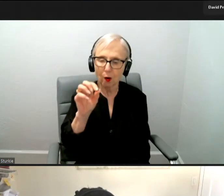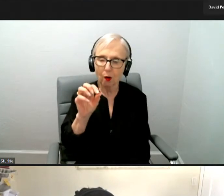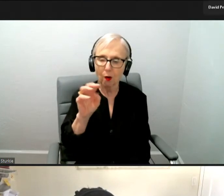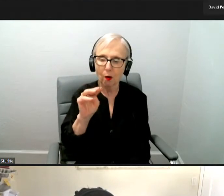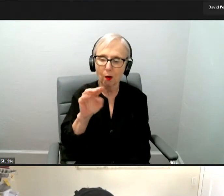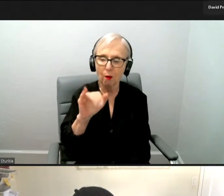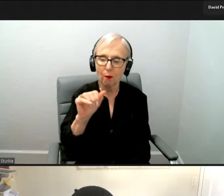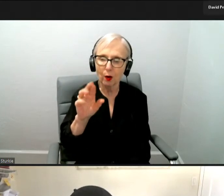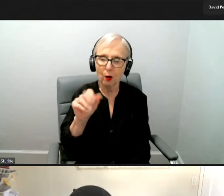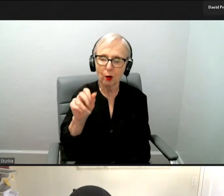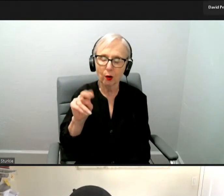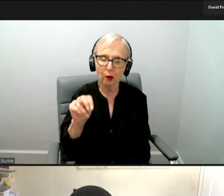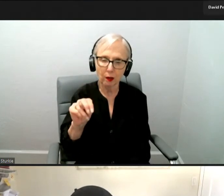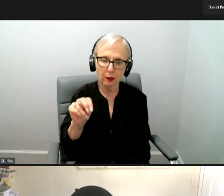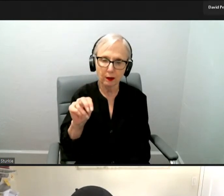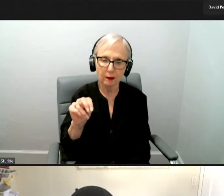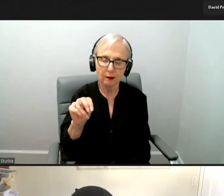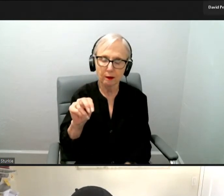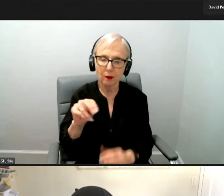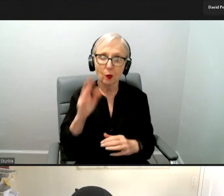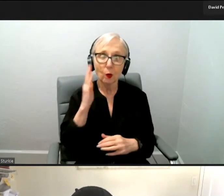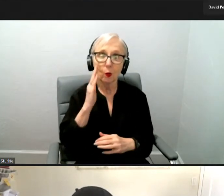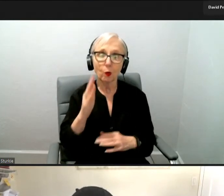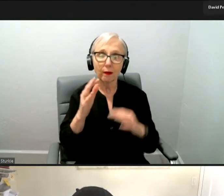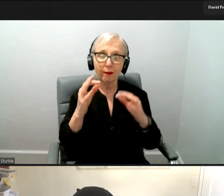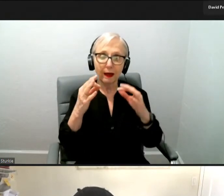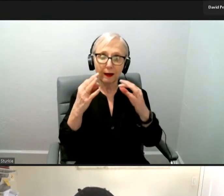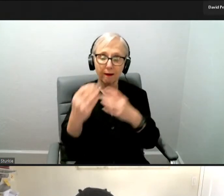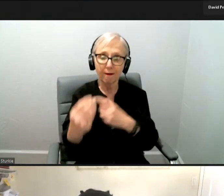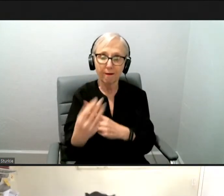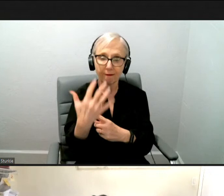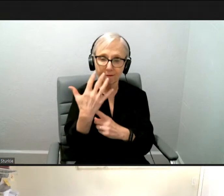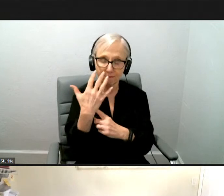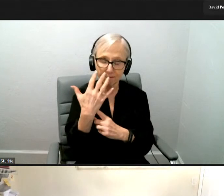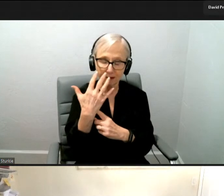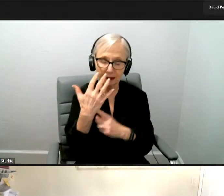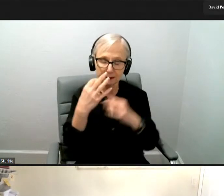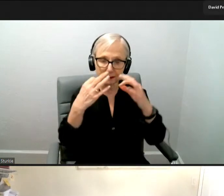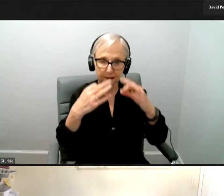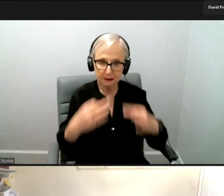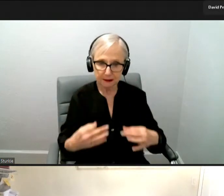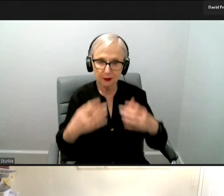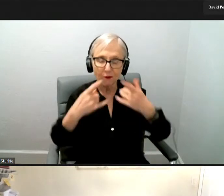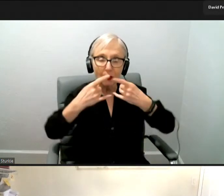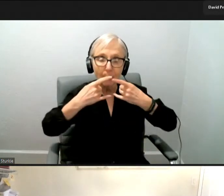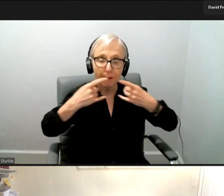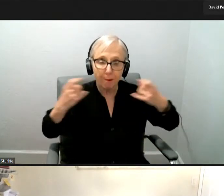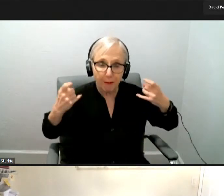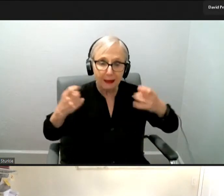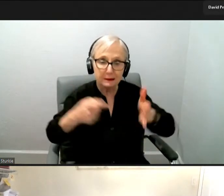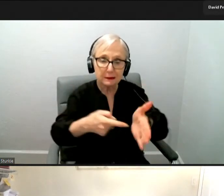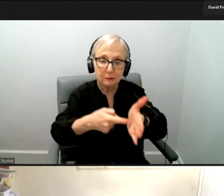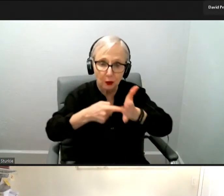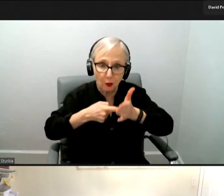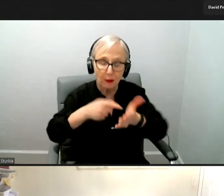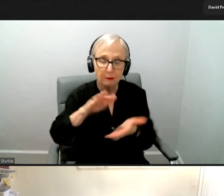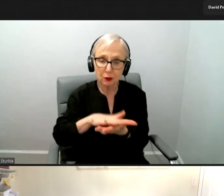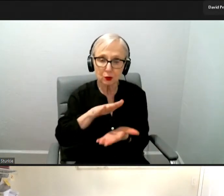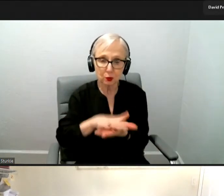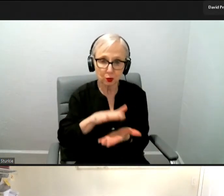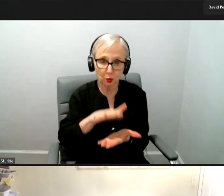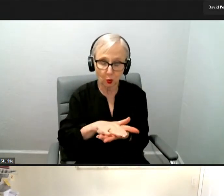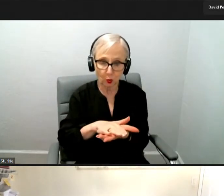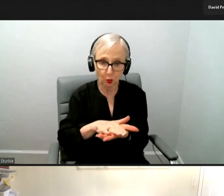That affect a decision by the Department of Health to recommend like mask mandates in schools if this is the